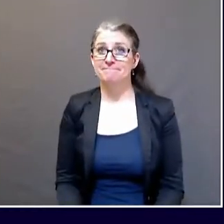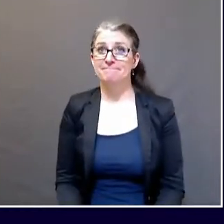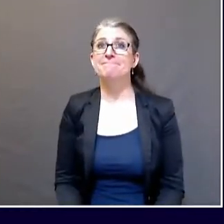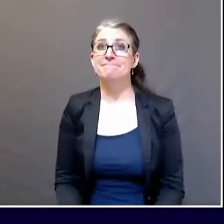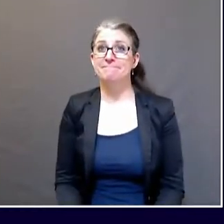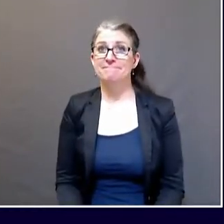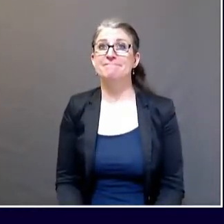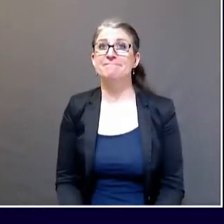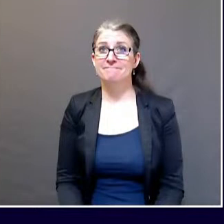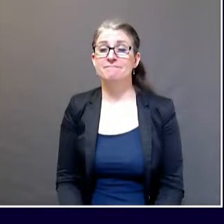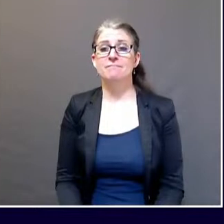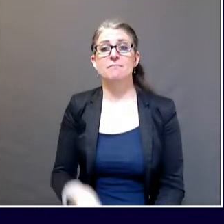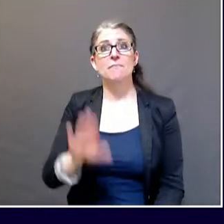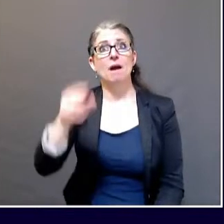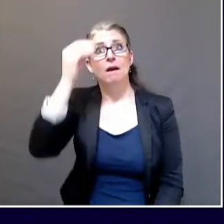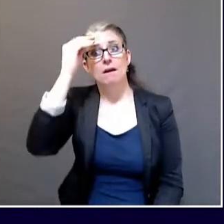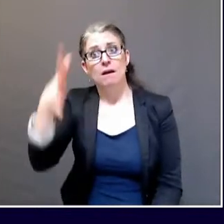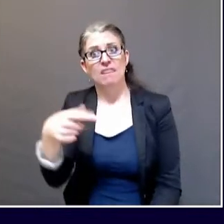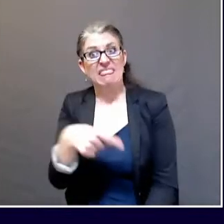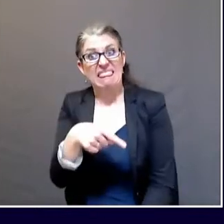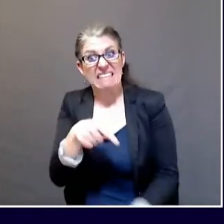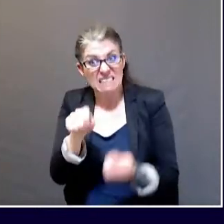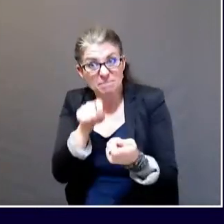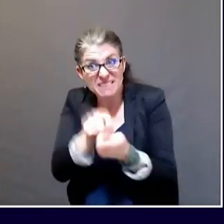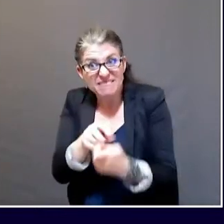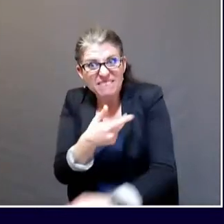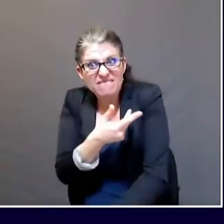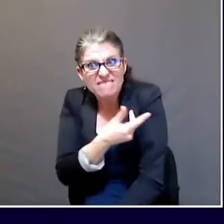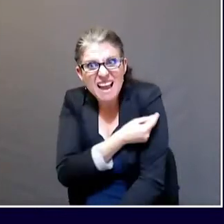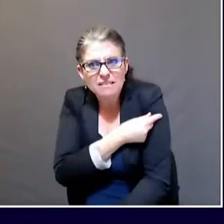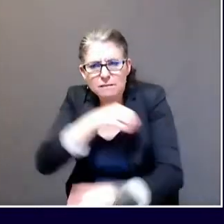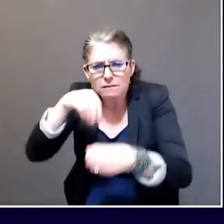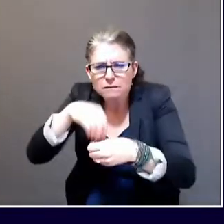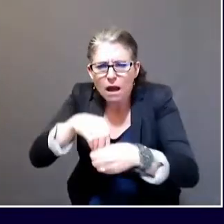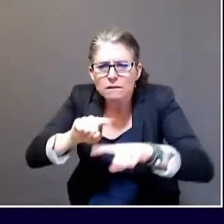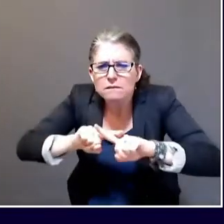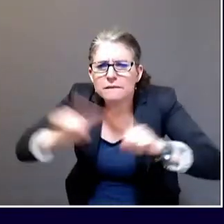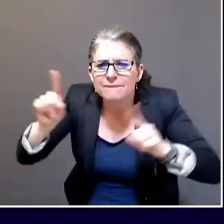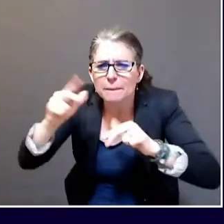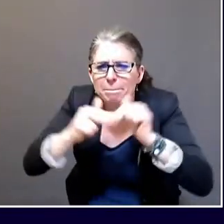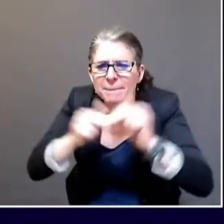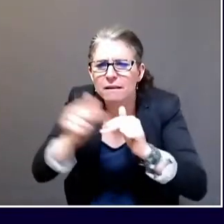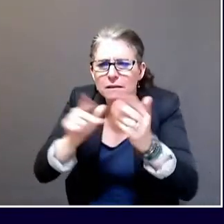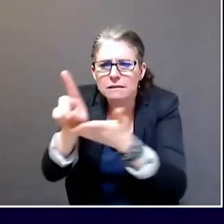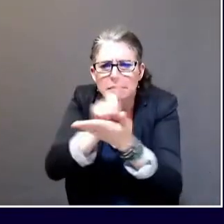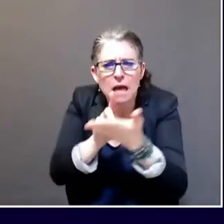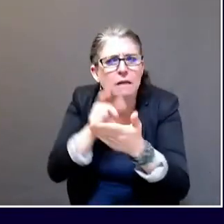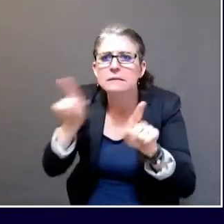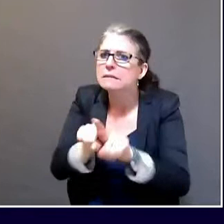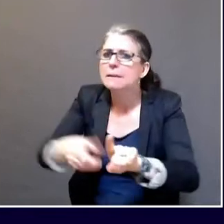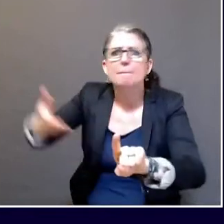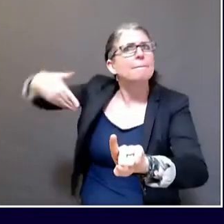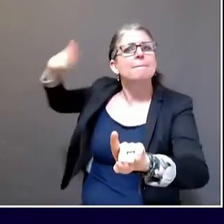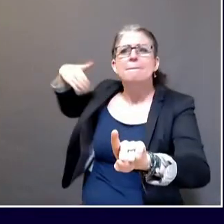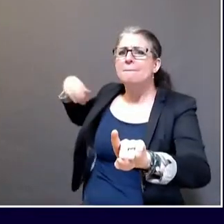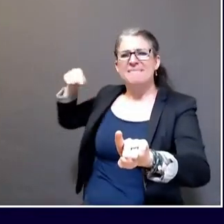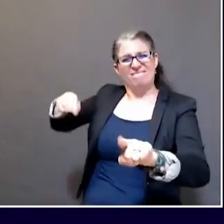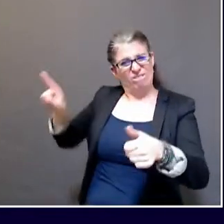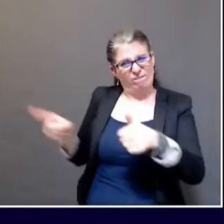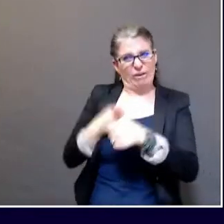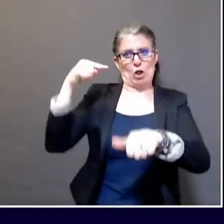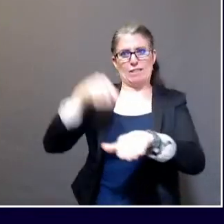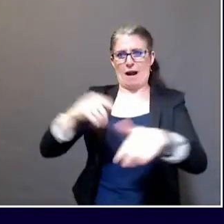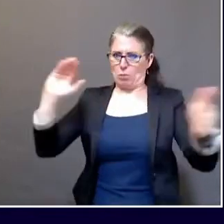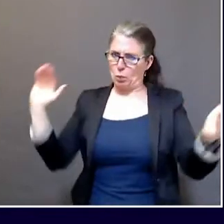absolutely is. There's no question about the value that the vaccine has in reducing or avoiding severe COVID